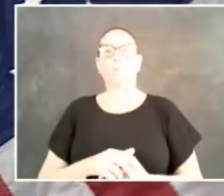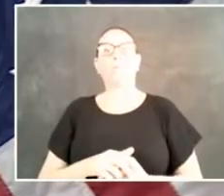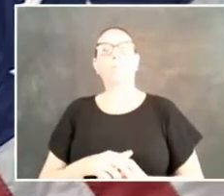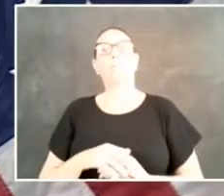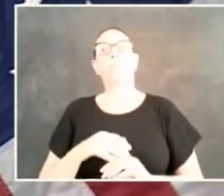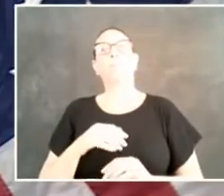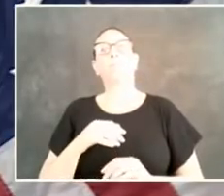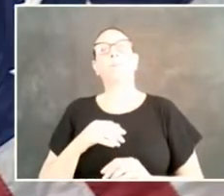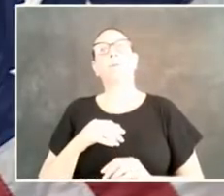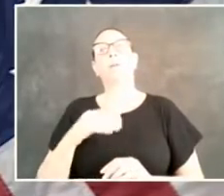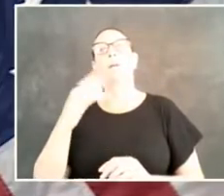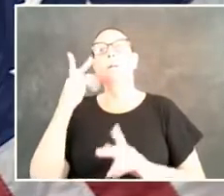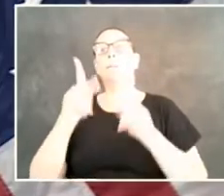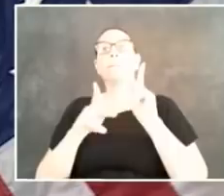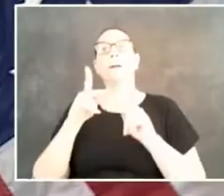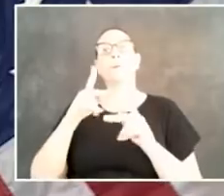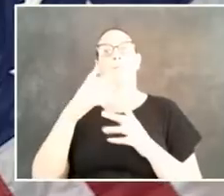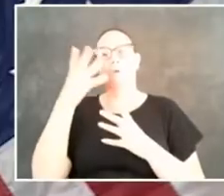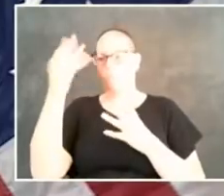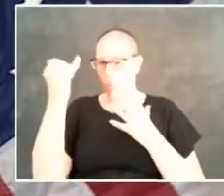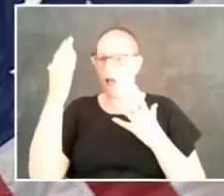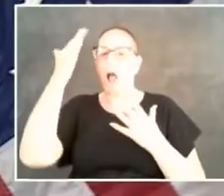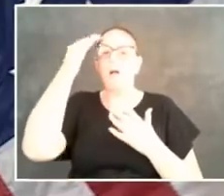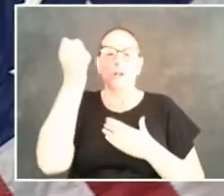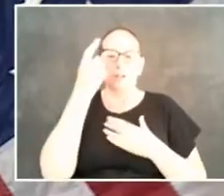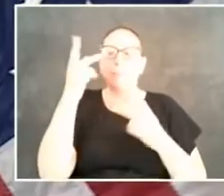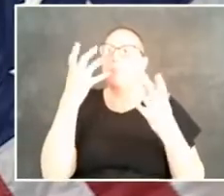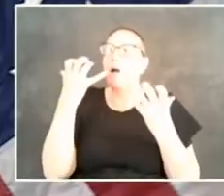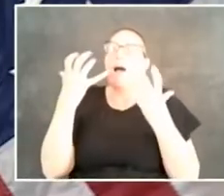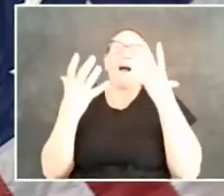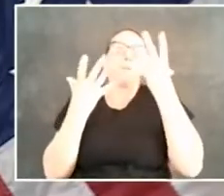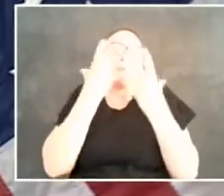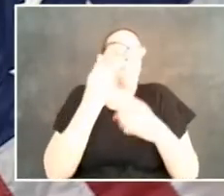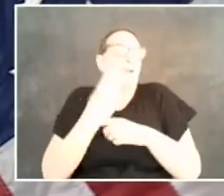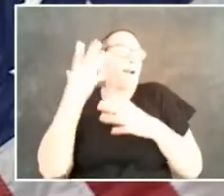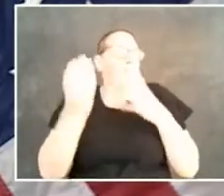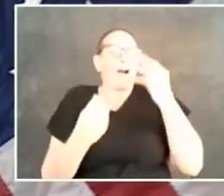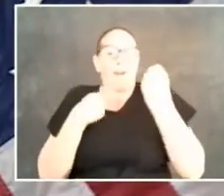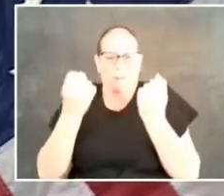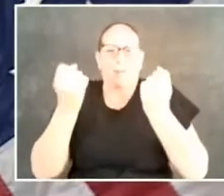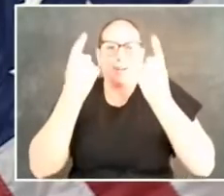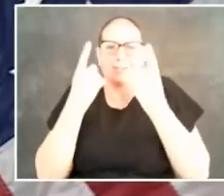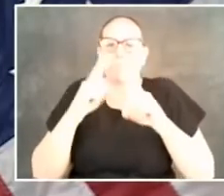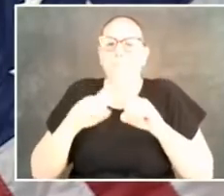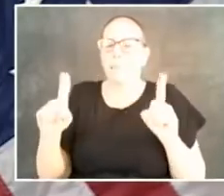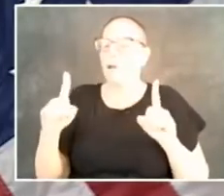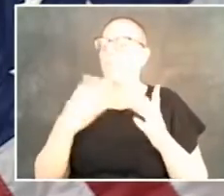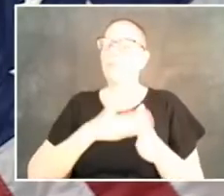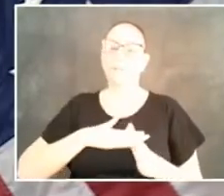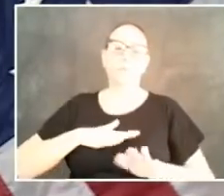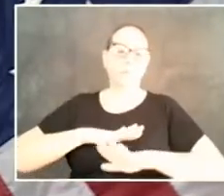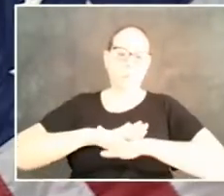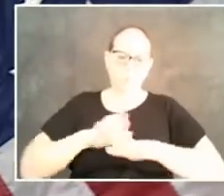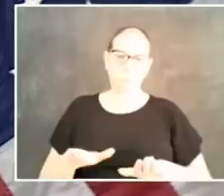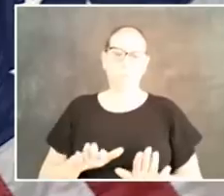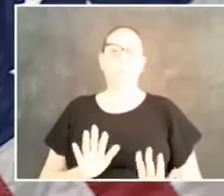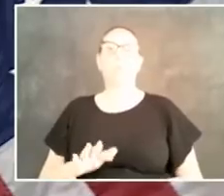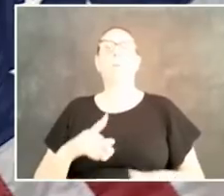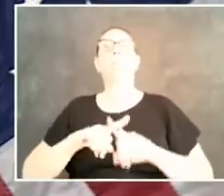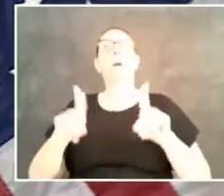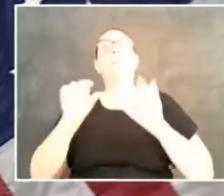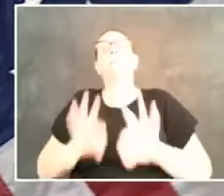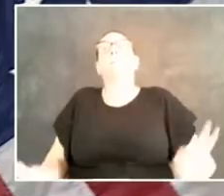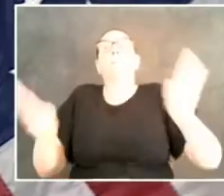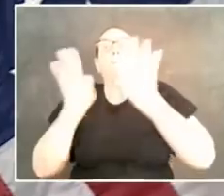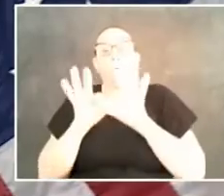distancing. If not, they are running the risk of a summons. I heard there were some real issues in Hudson River Park. I instructed